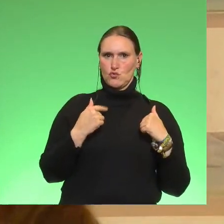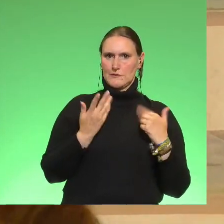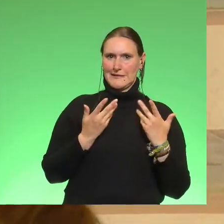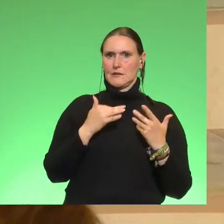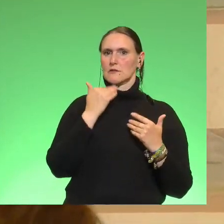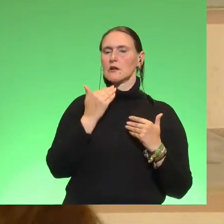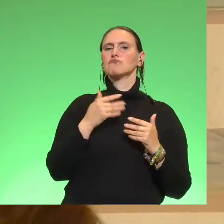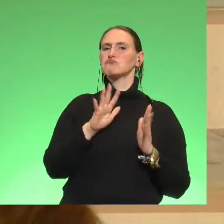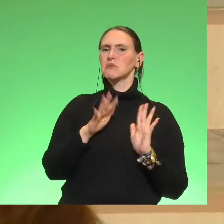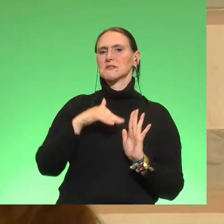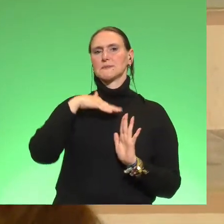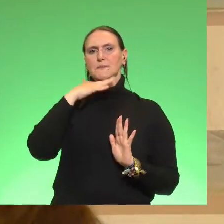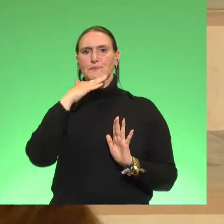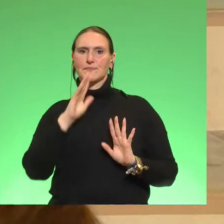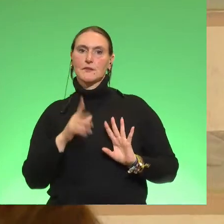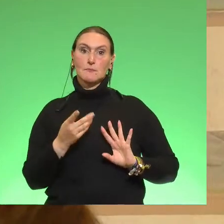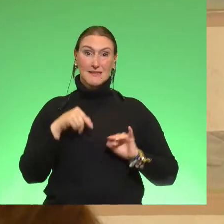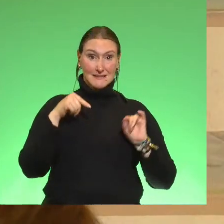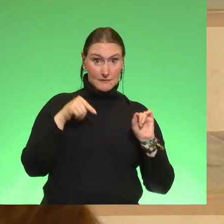been threatening